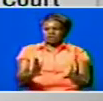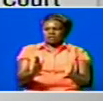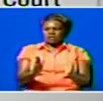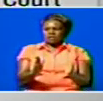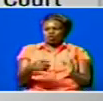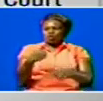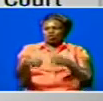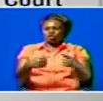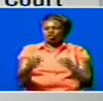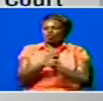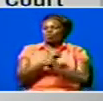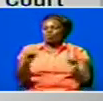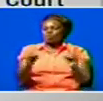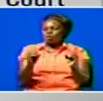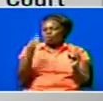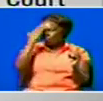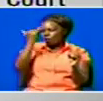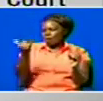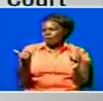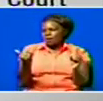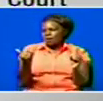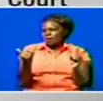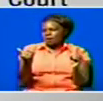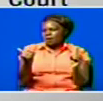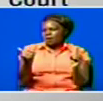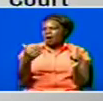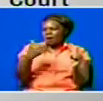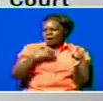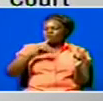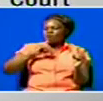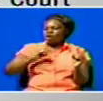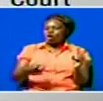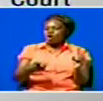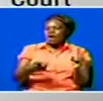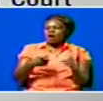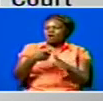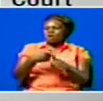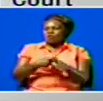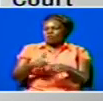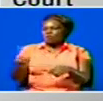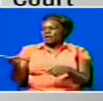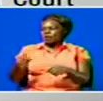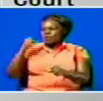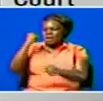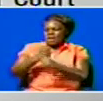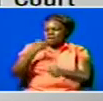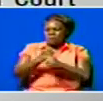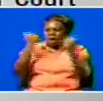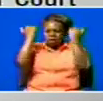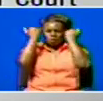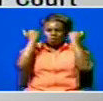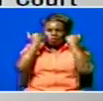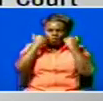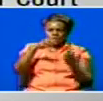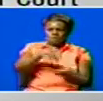not proceed with the exercise because he had been served with orders from the Nairobi Labour Court in case number